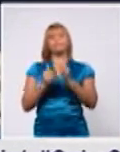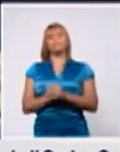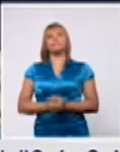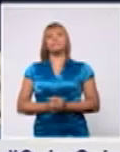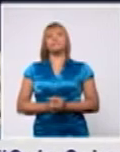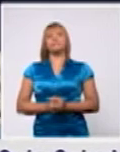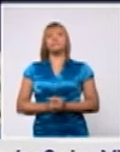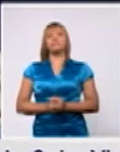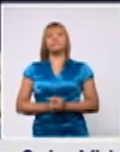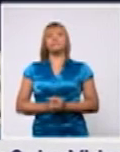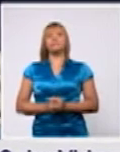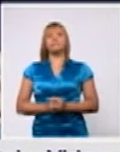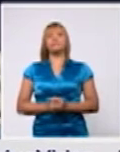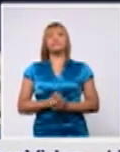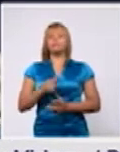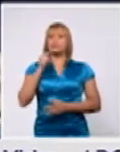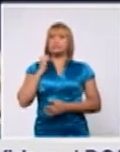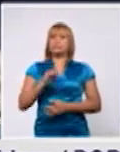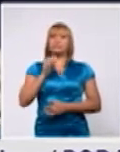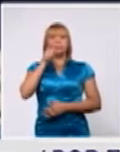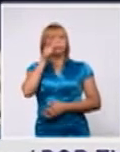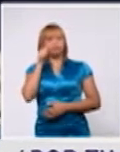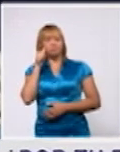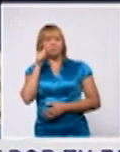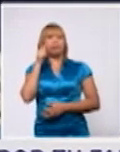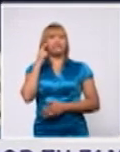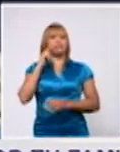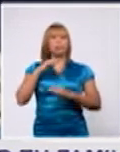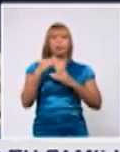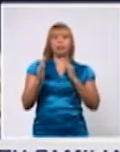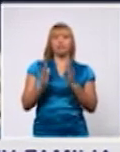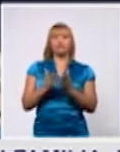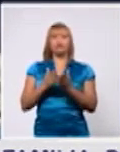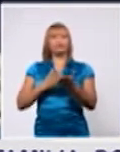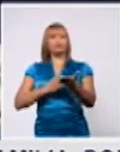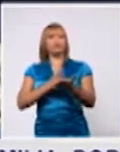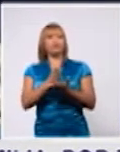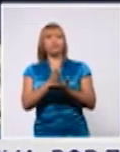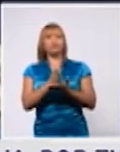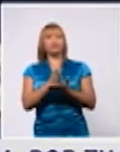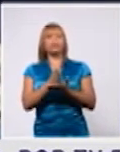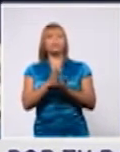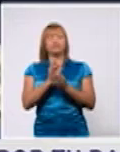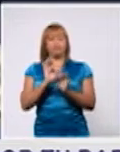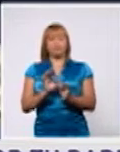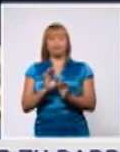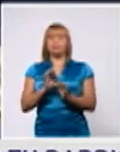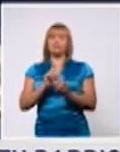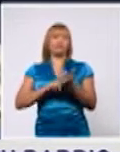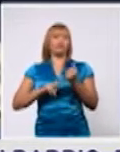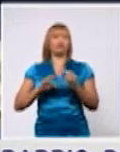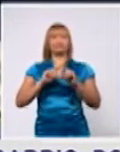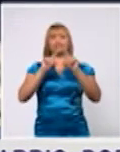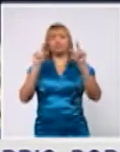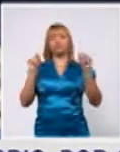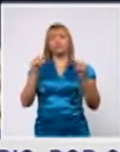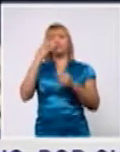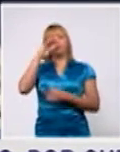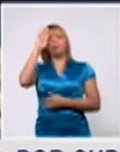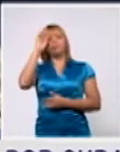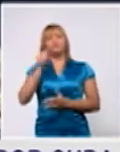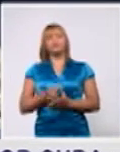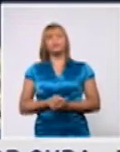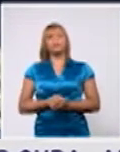all of the country's provinces. Of the 54 positive cases diagnosed yesterday, 52